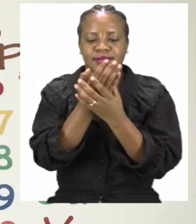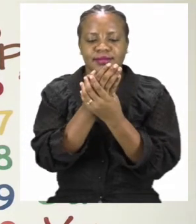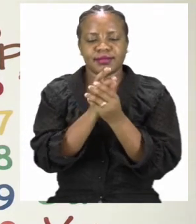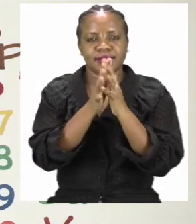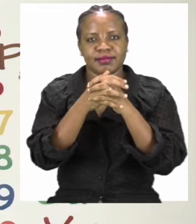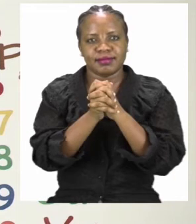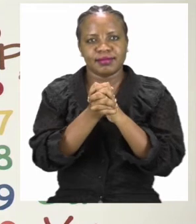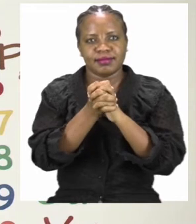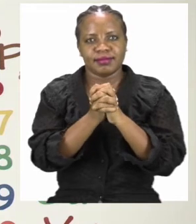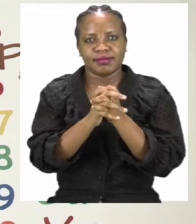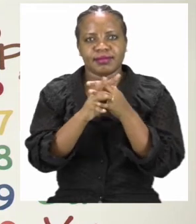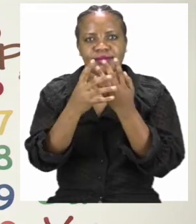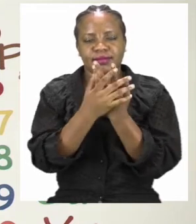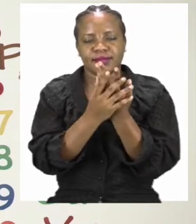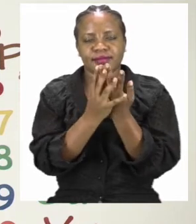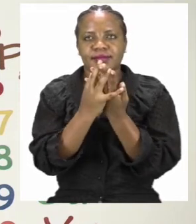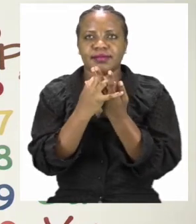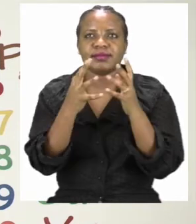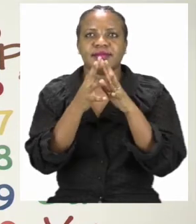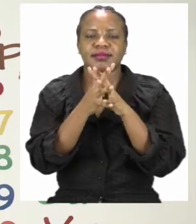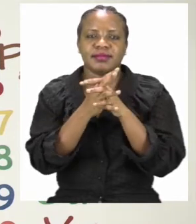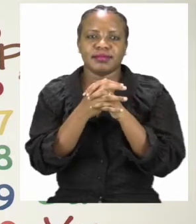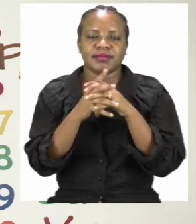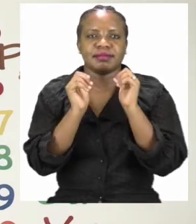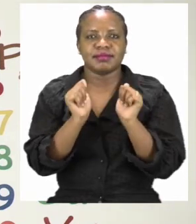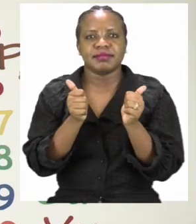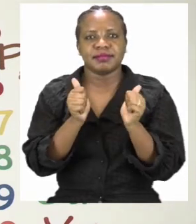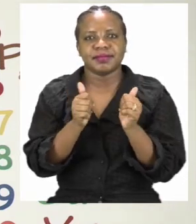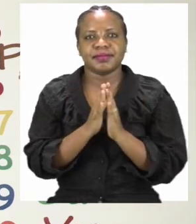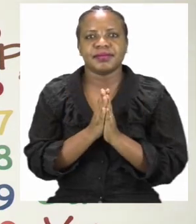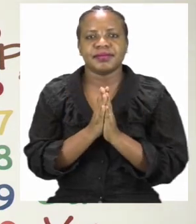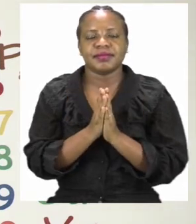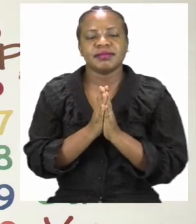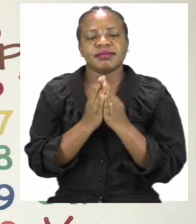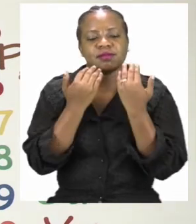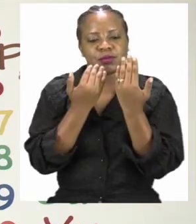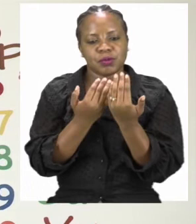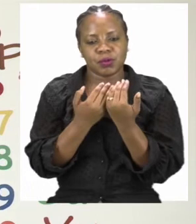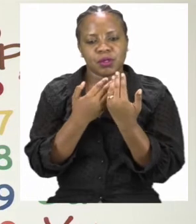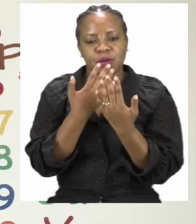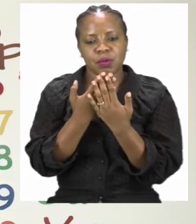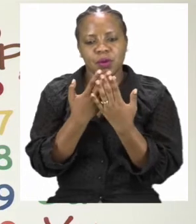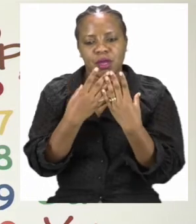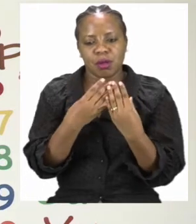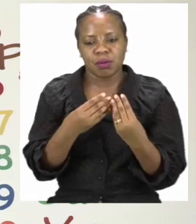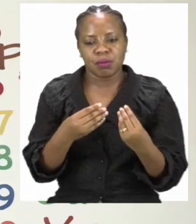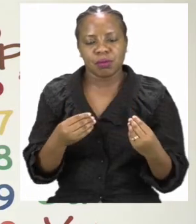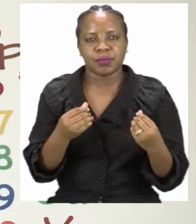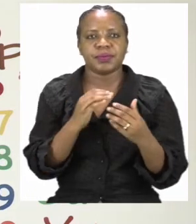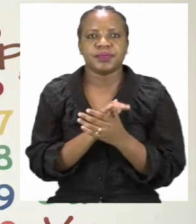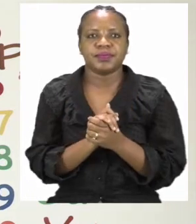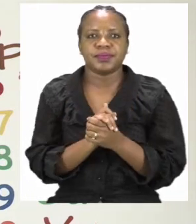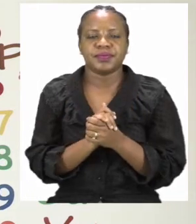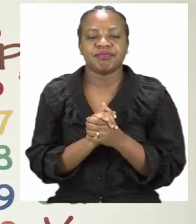our hands, and in between our fingers as well. Make sure your hands are dry before you touch anything else.